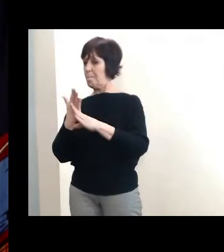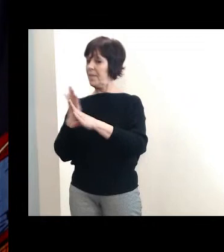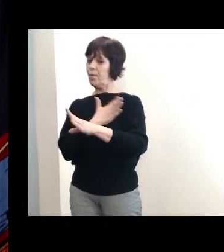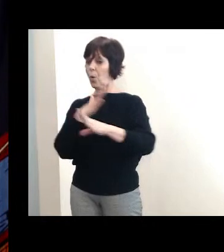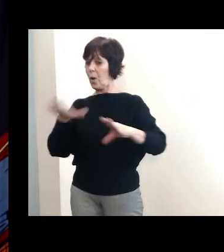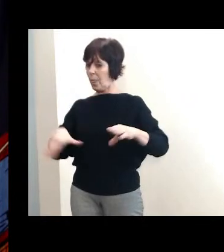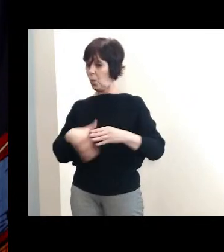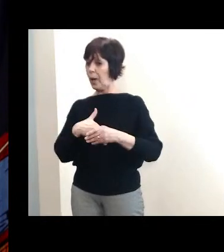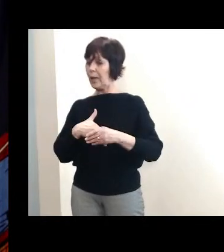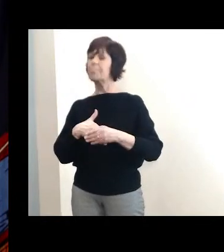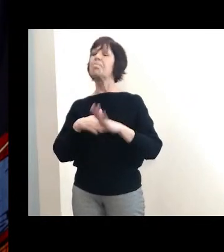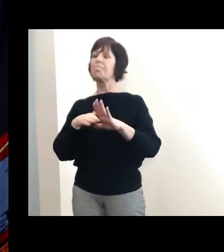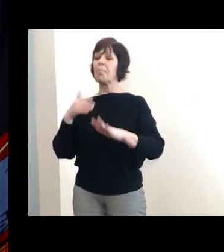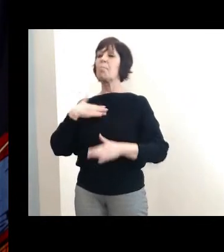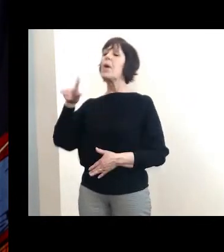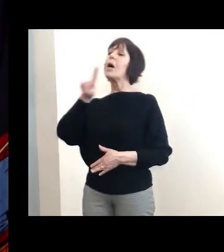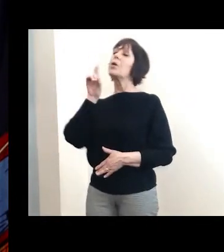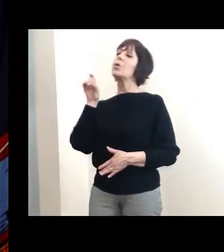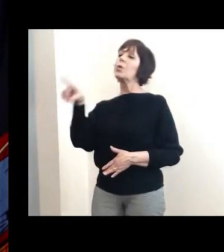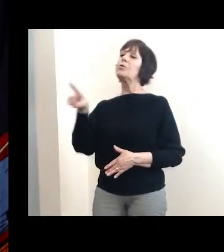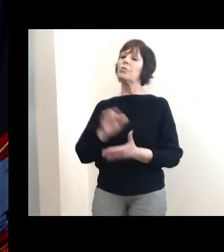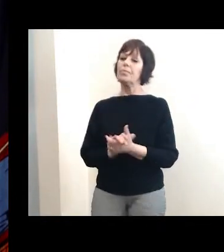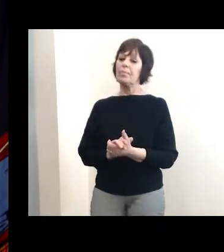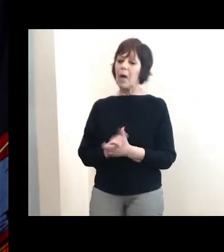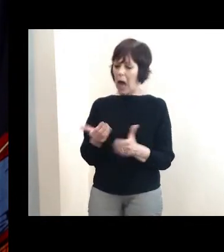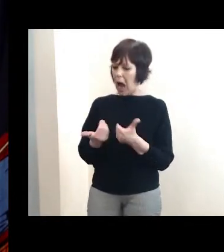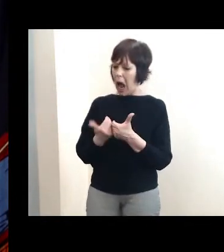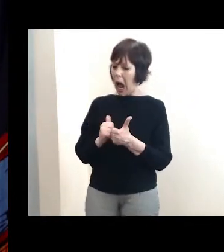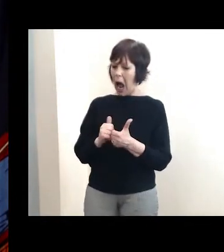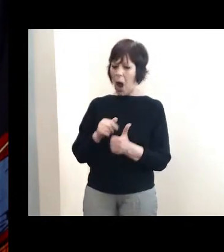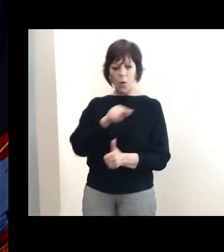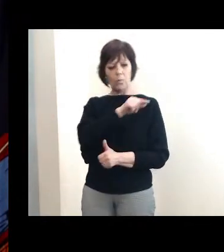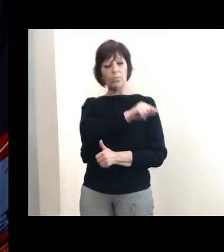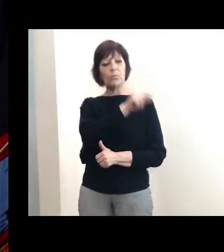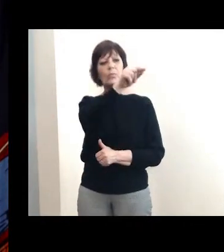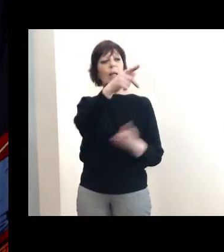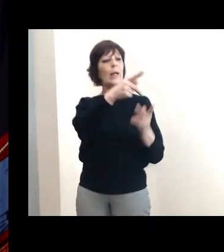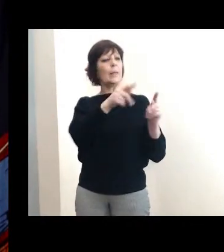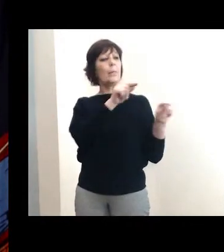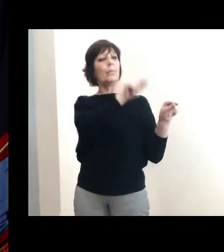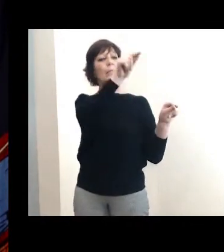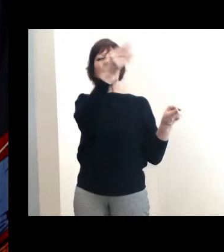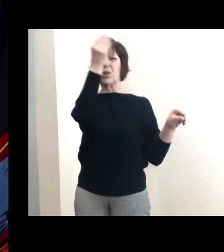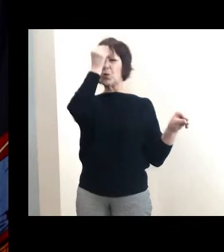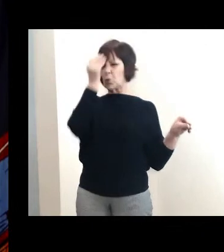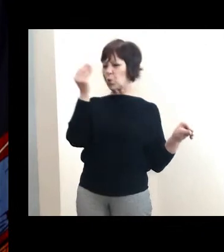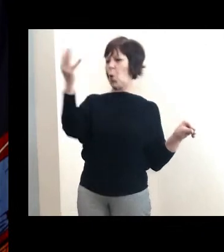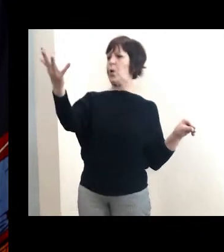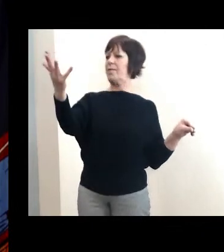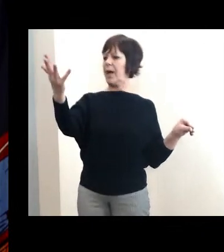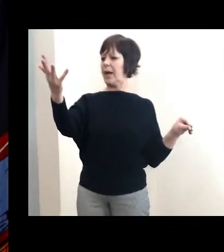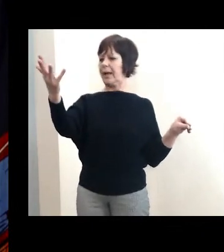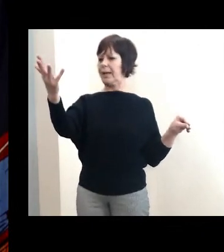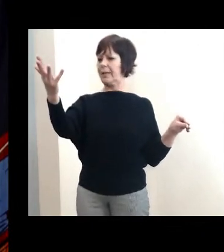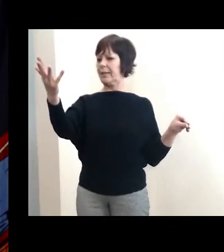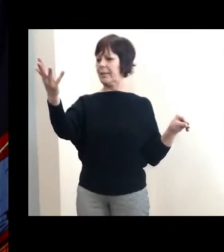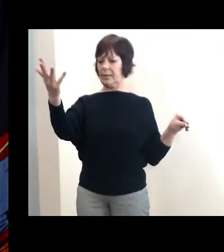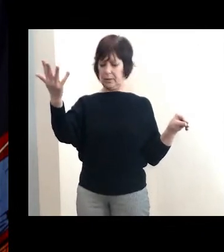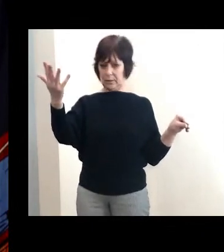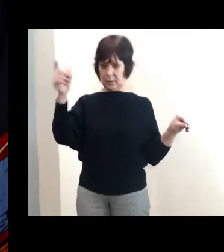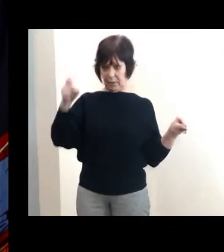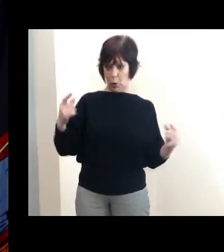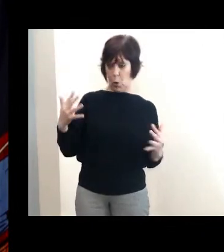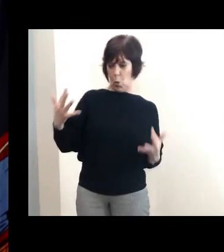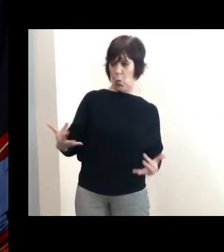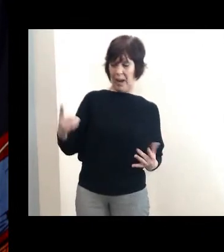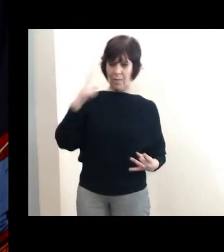wedding. So my question is, how would a venue notify the county health department? Would they have to wait